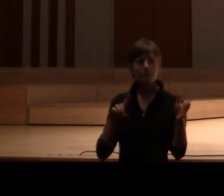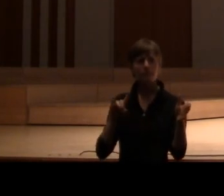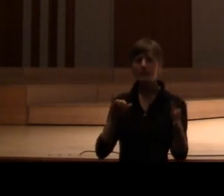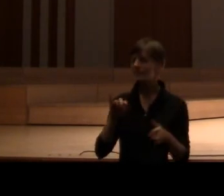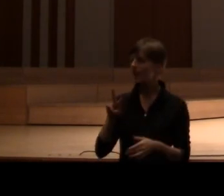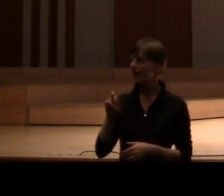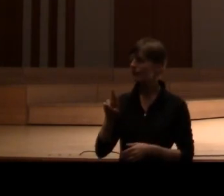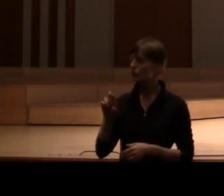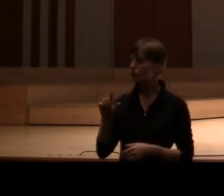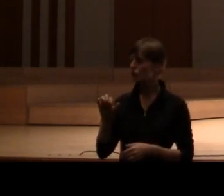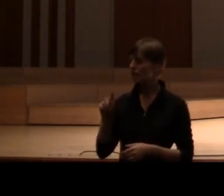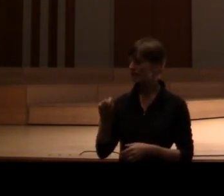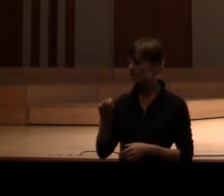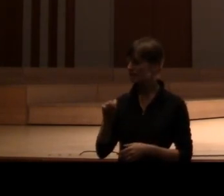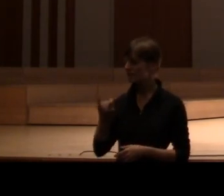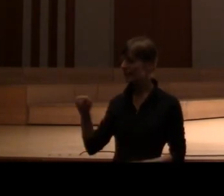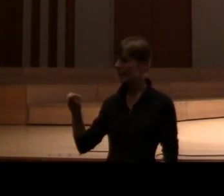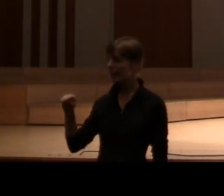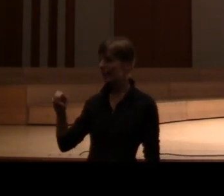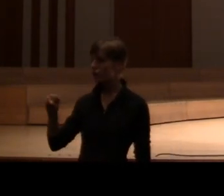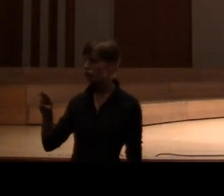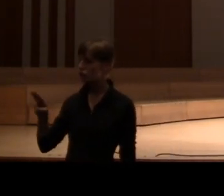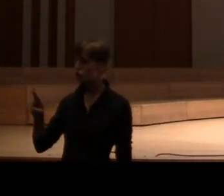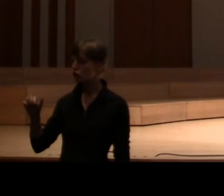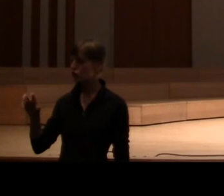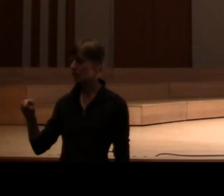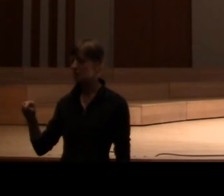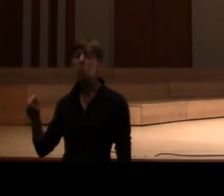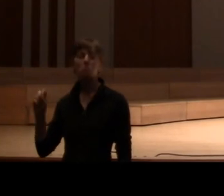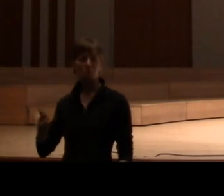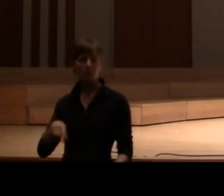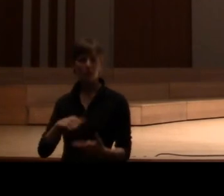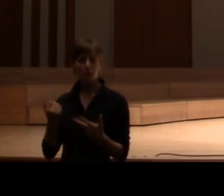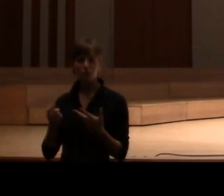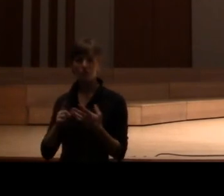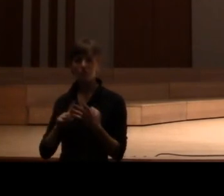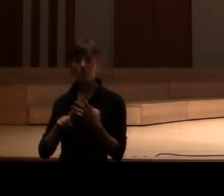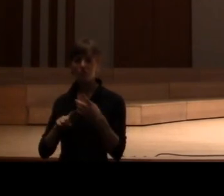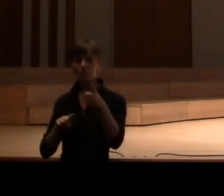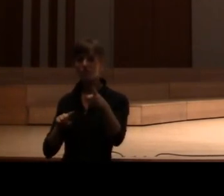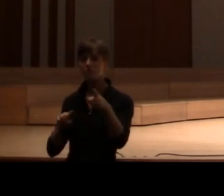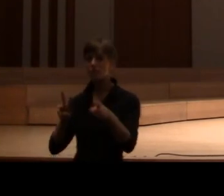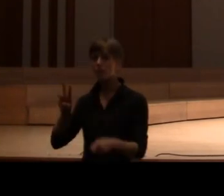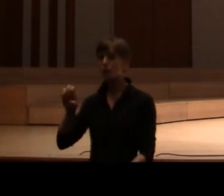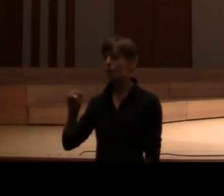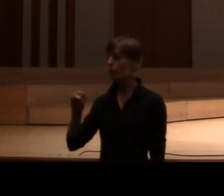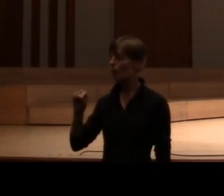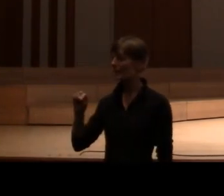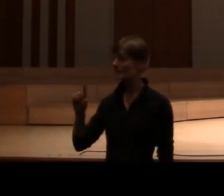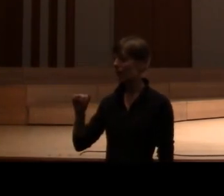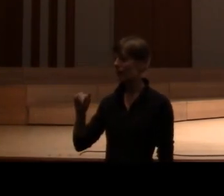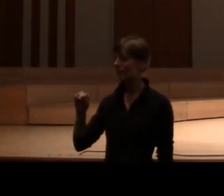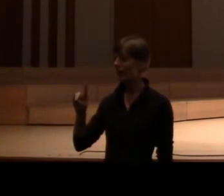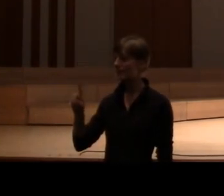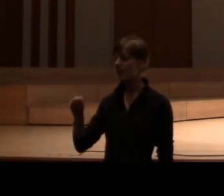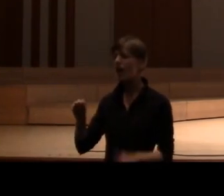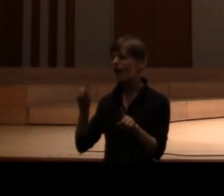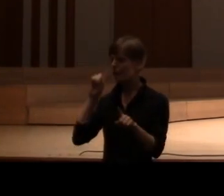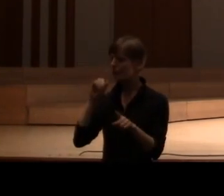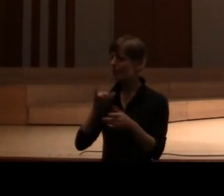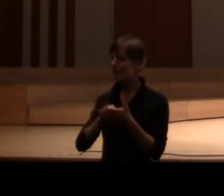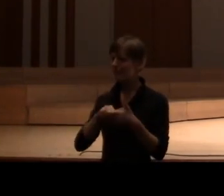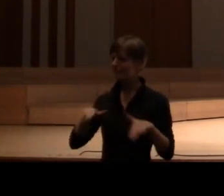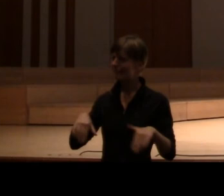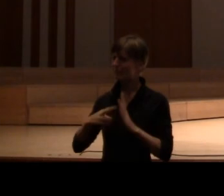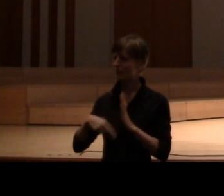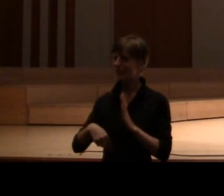insurgent. Divergent, okay. And any others? Westlandia. Westlandia? Oh, I've heard about that. I haven't read